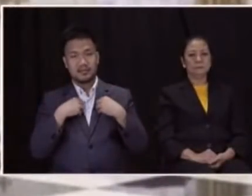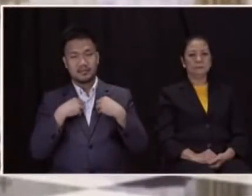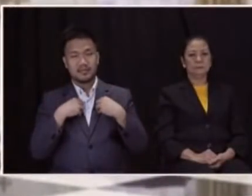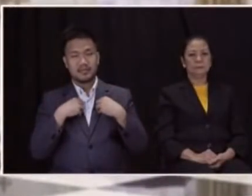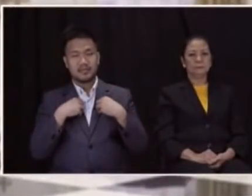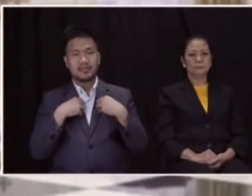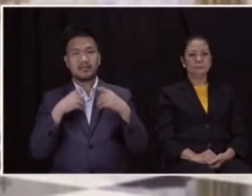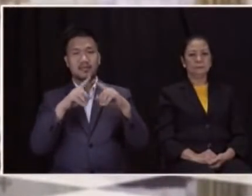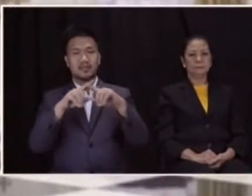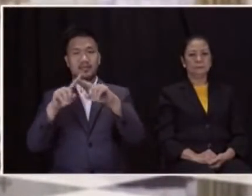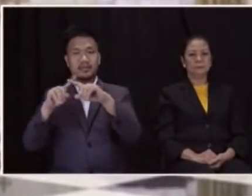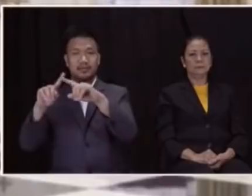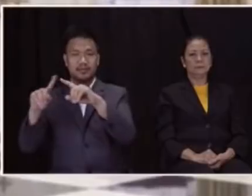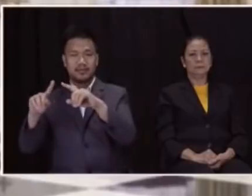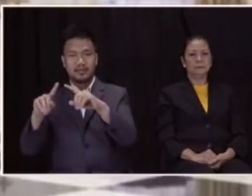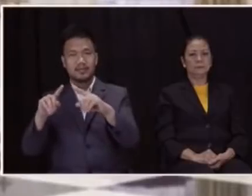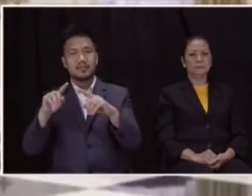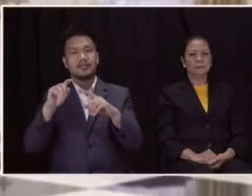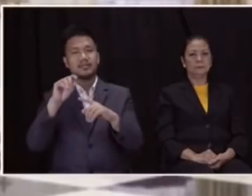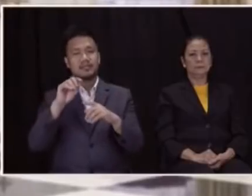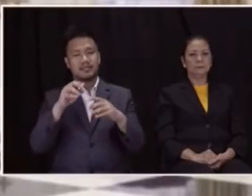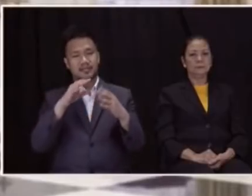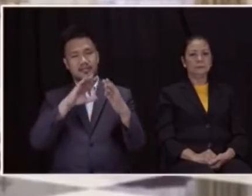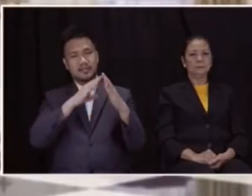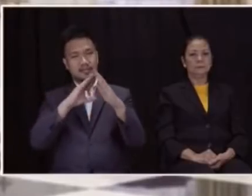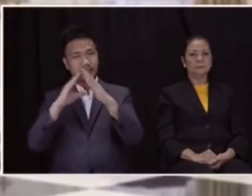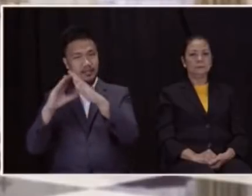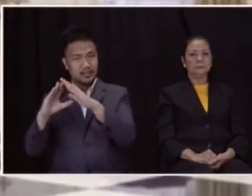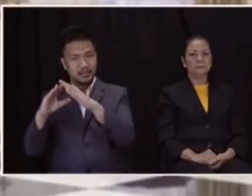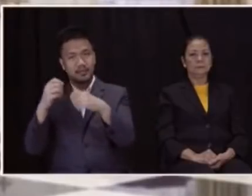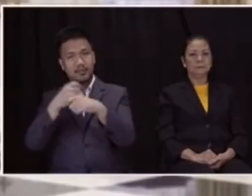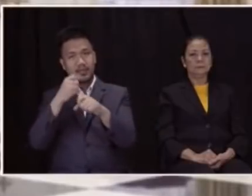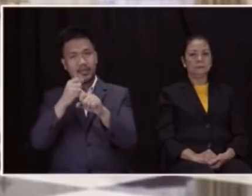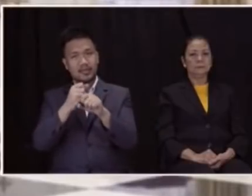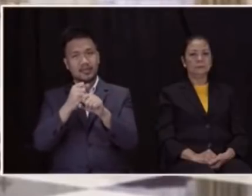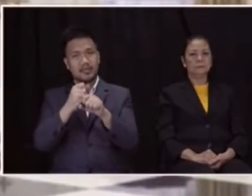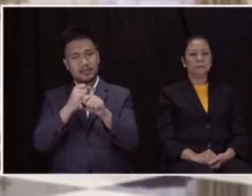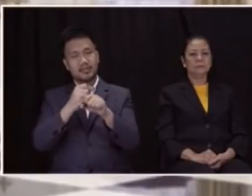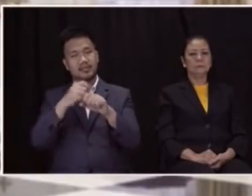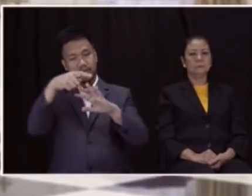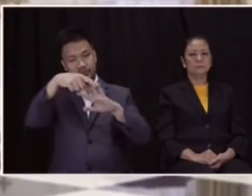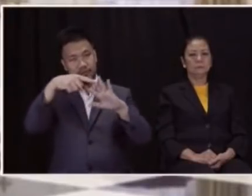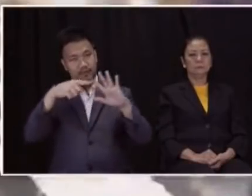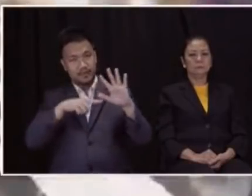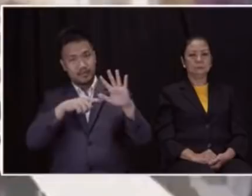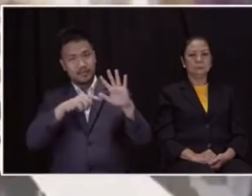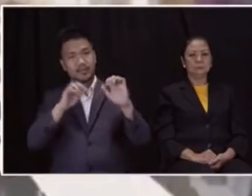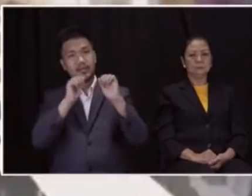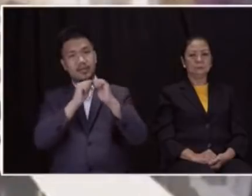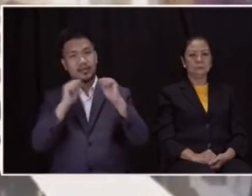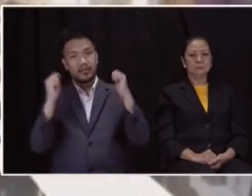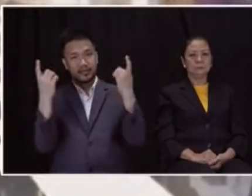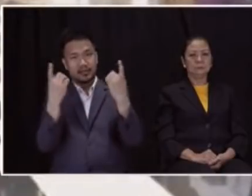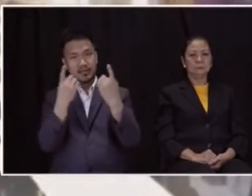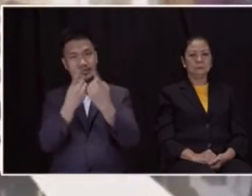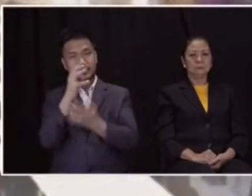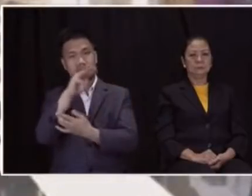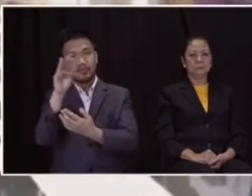cities constituting the Archdiocese of Manila will now formally welcome him through this civic reception